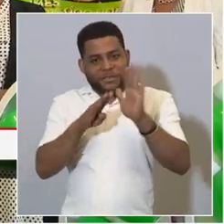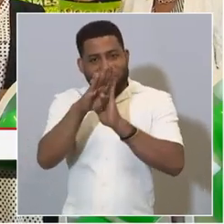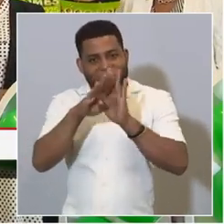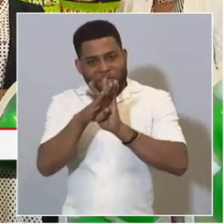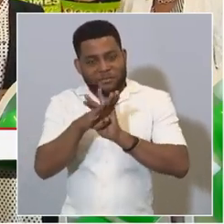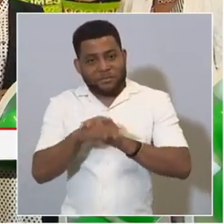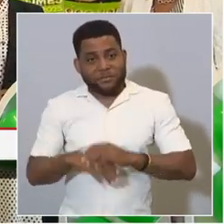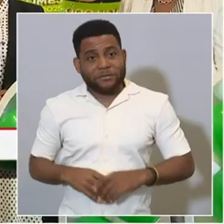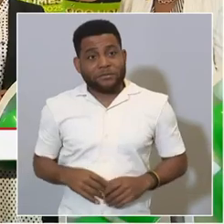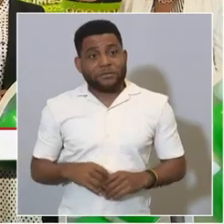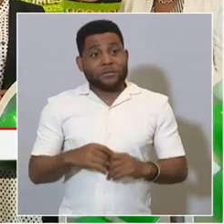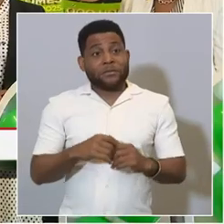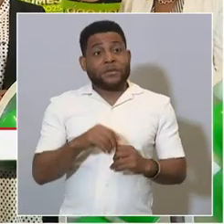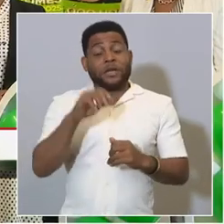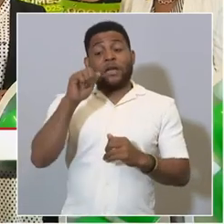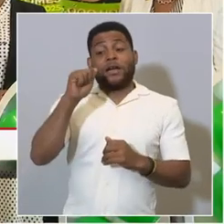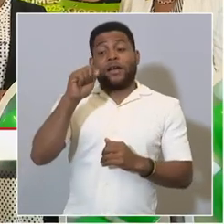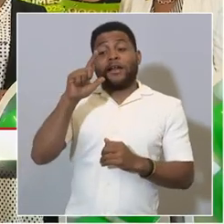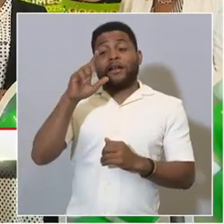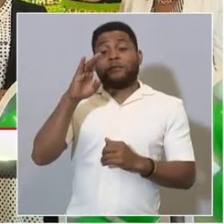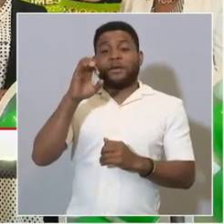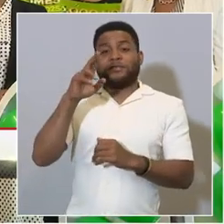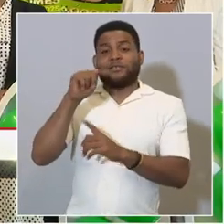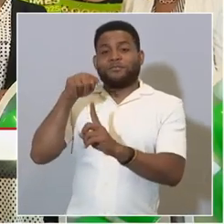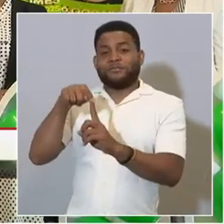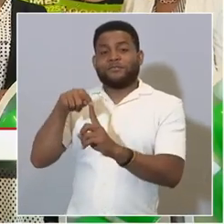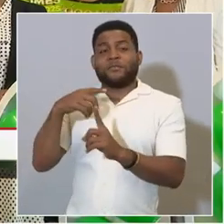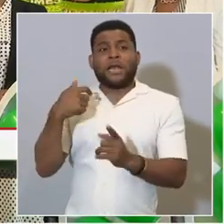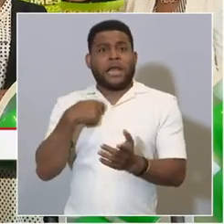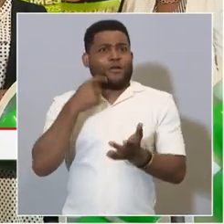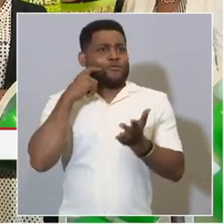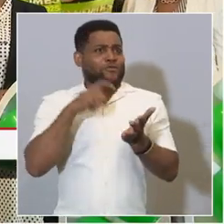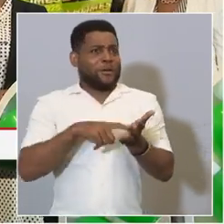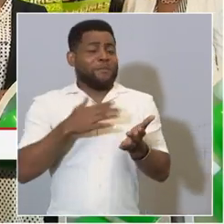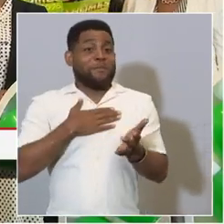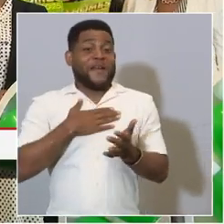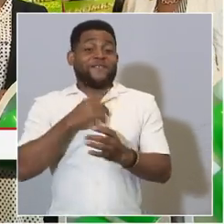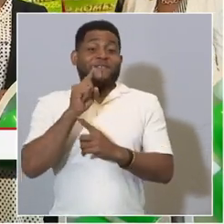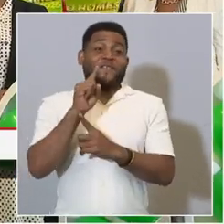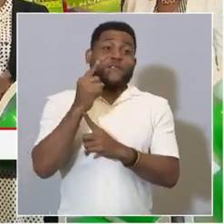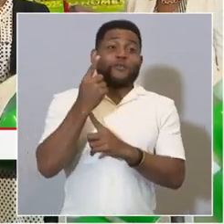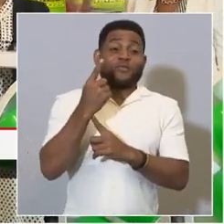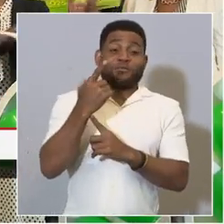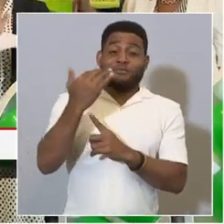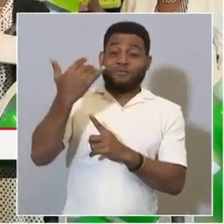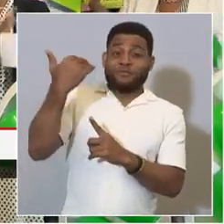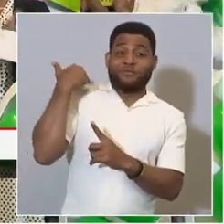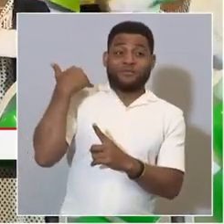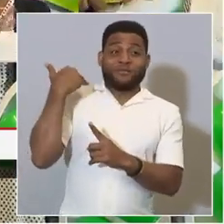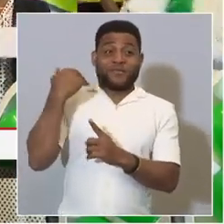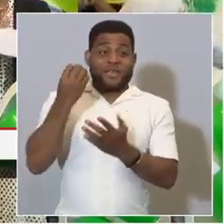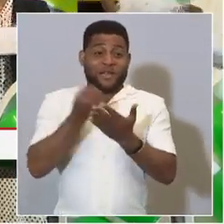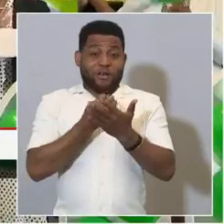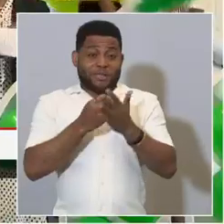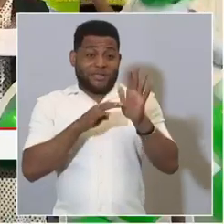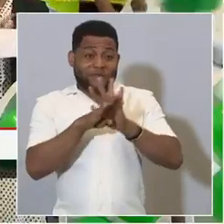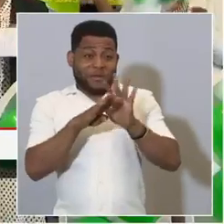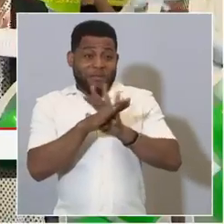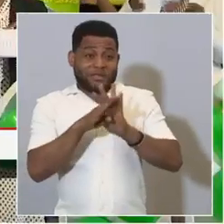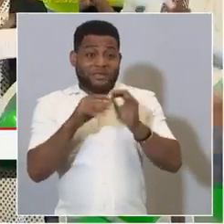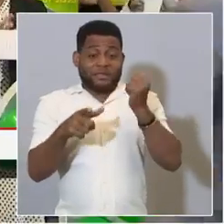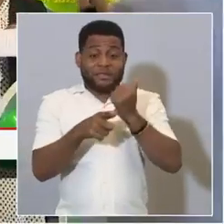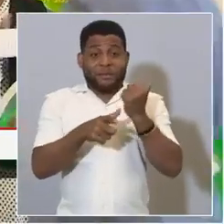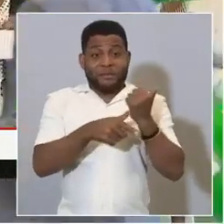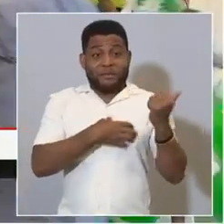recognize that my first Economic Development Deputy Mayor is here, Brian Kenner. Give Brian a big round of applause as well.